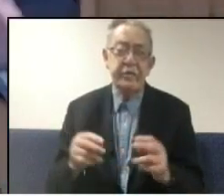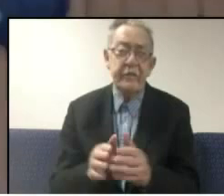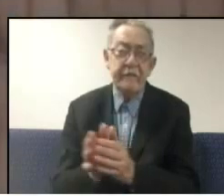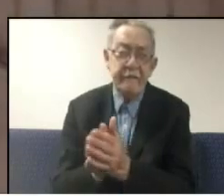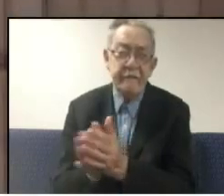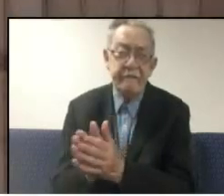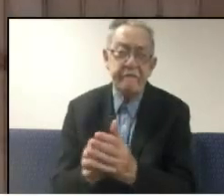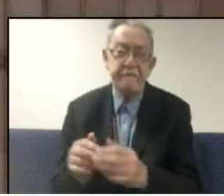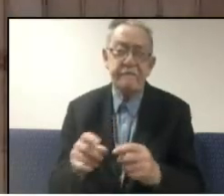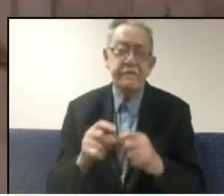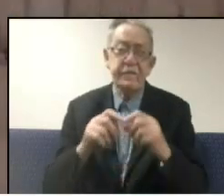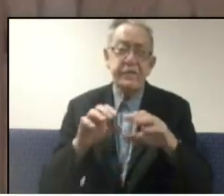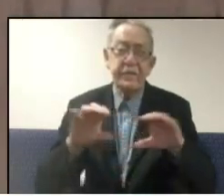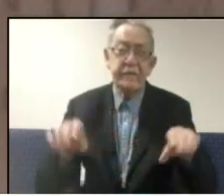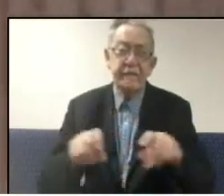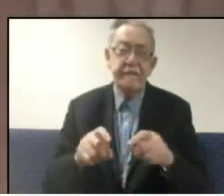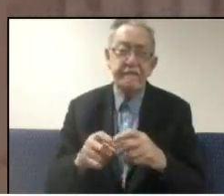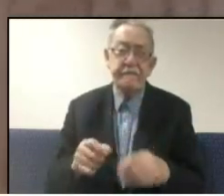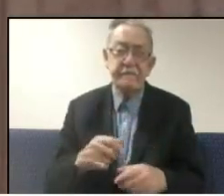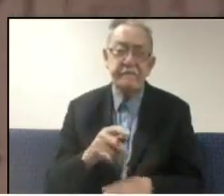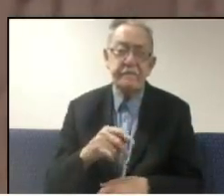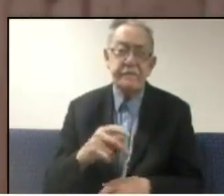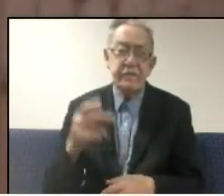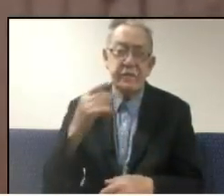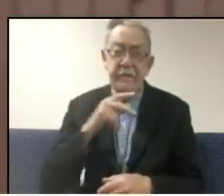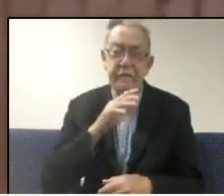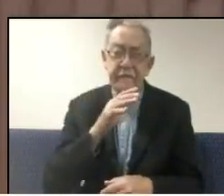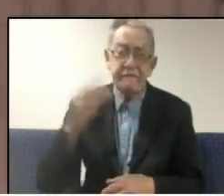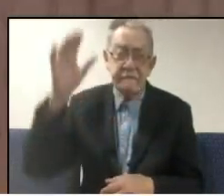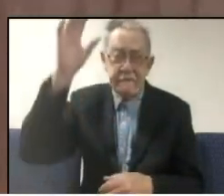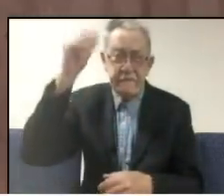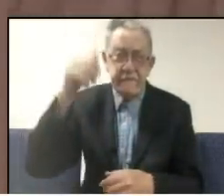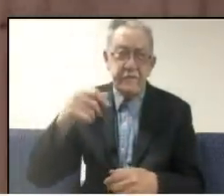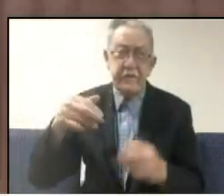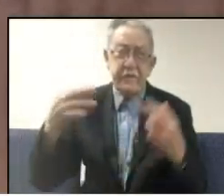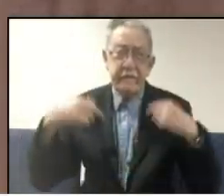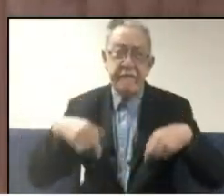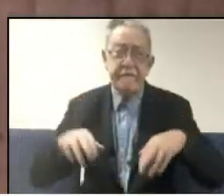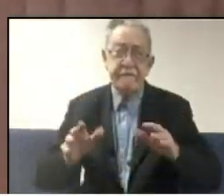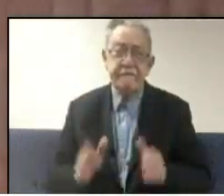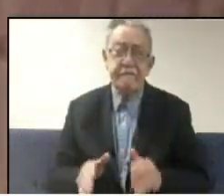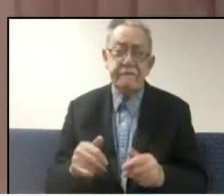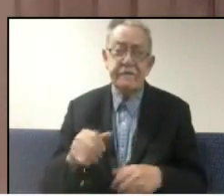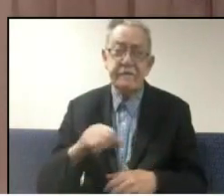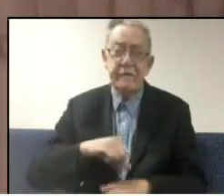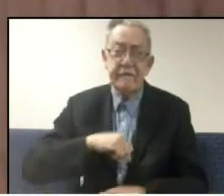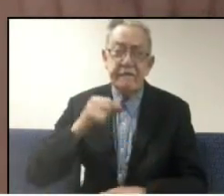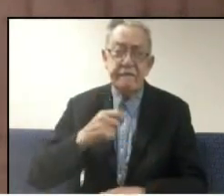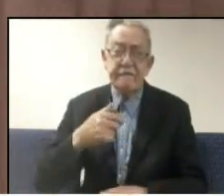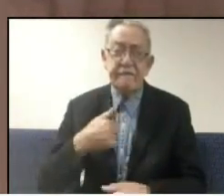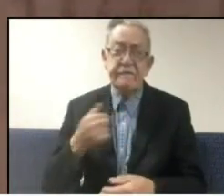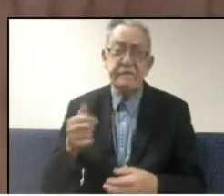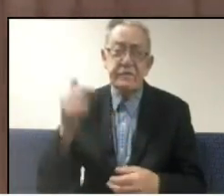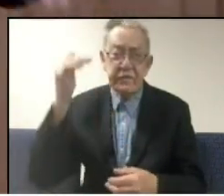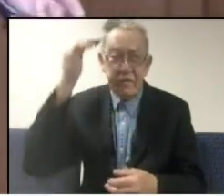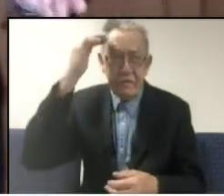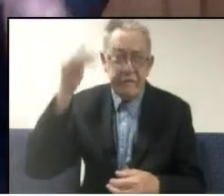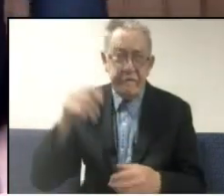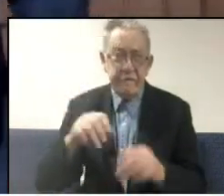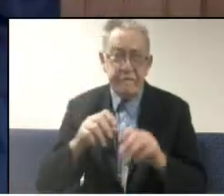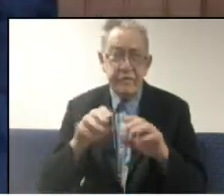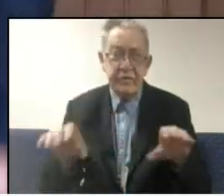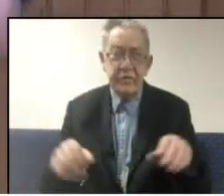going great, my parents were proud of me, my rabbis were proud of me, everybody thought I was doing great,